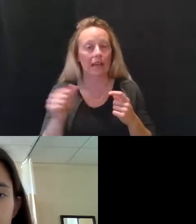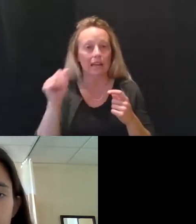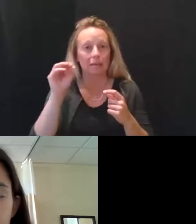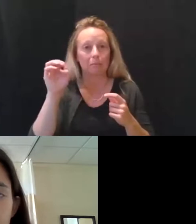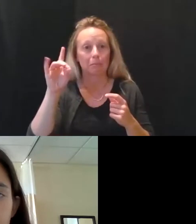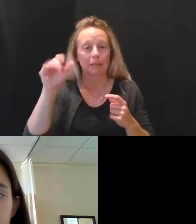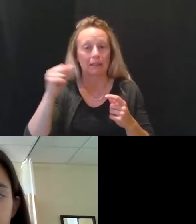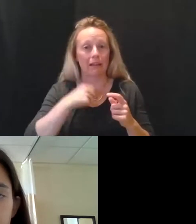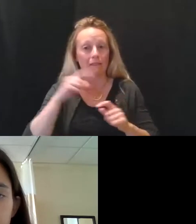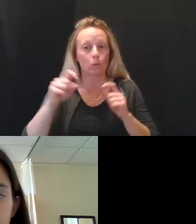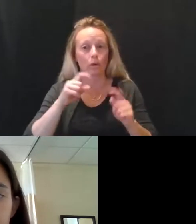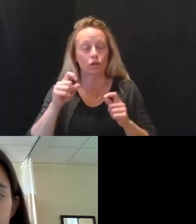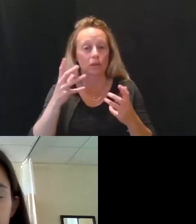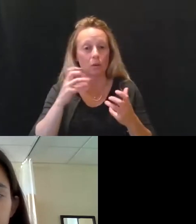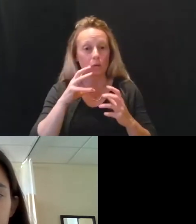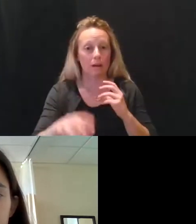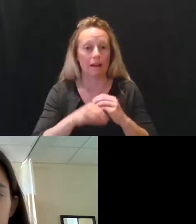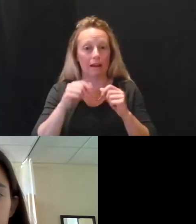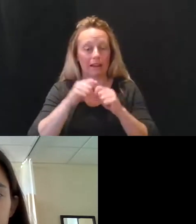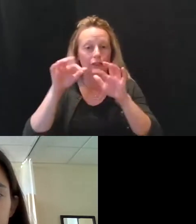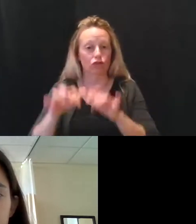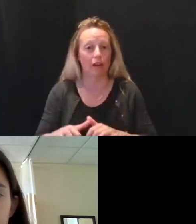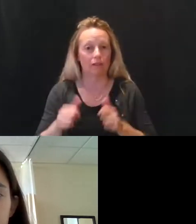any questions that they'd like to put into the chat?